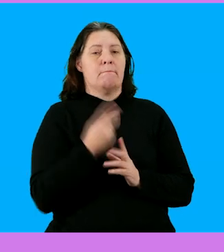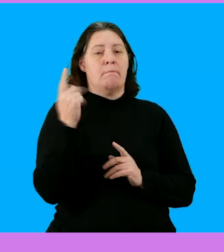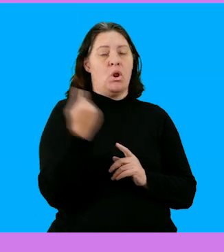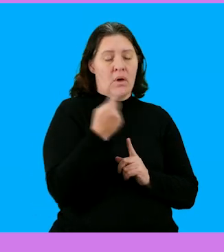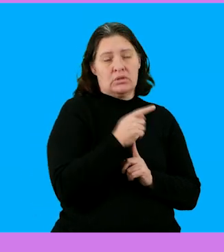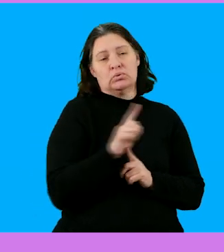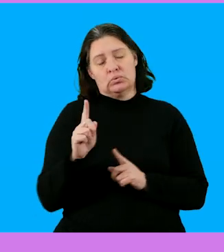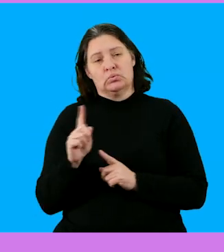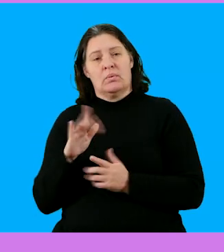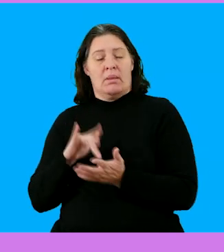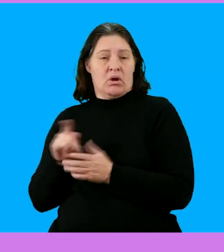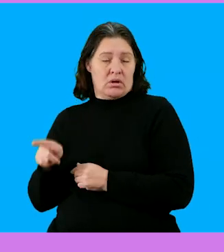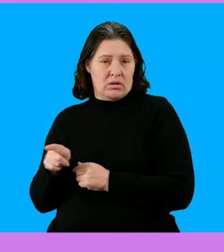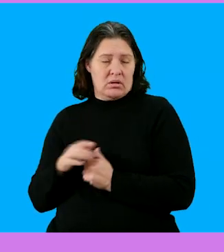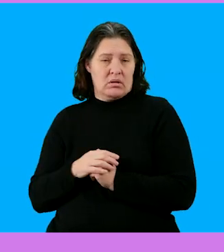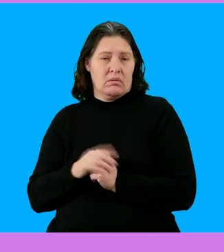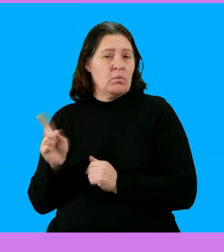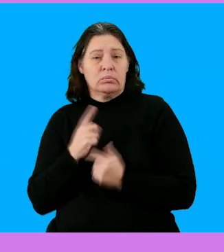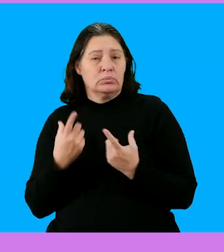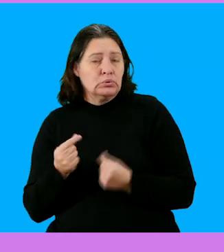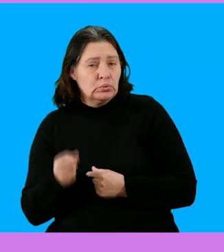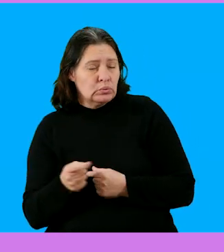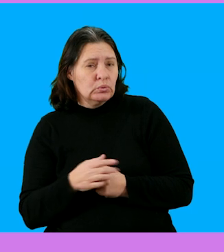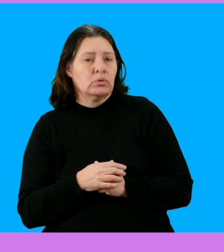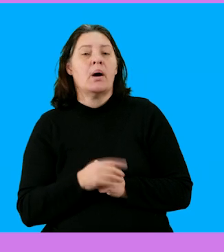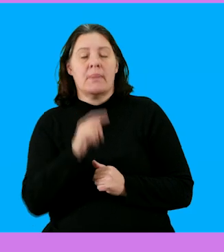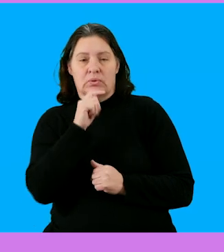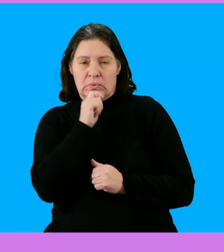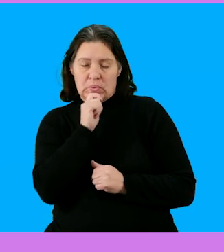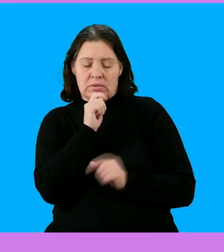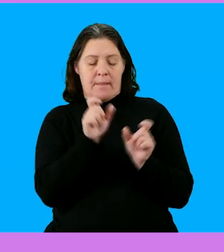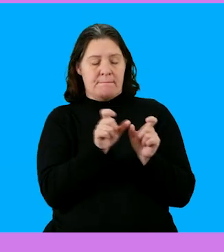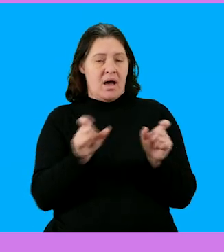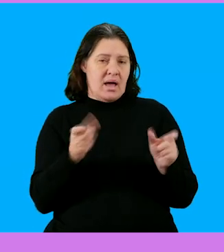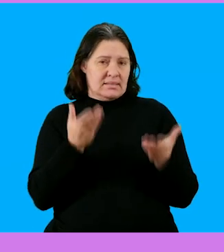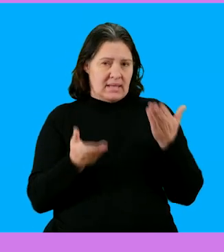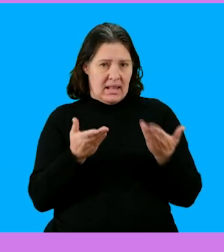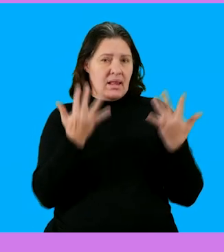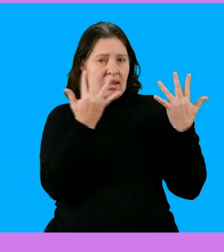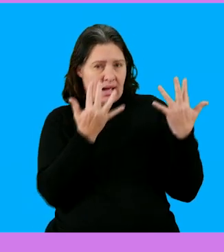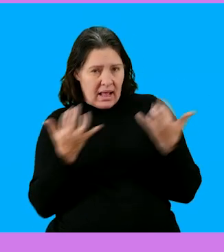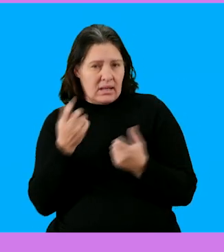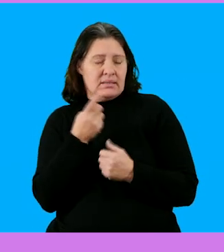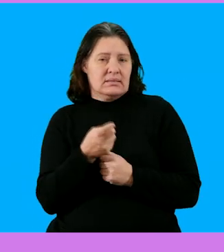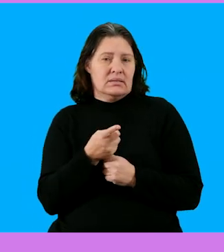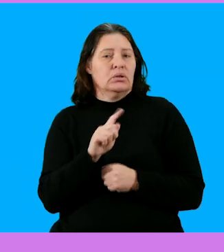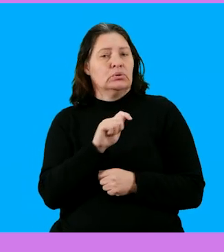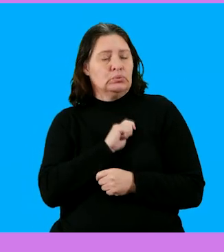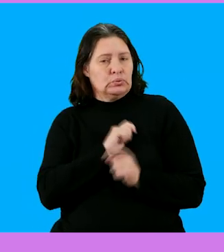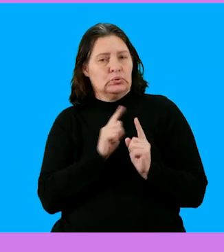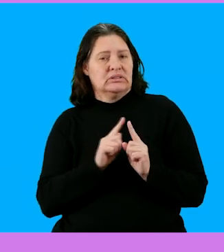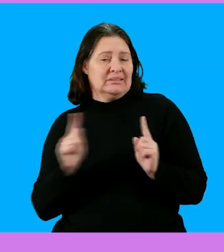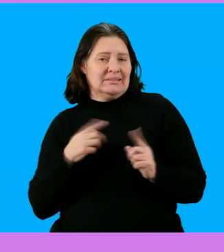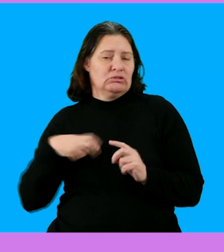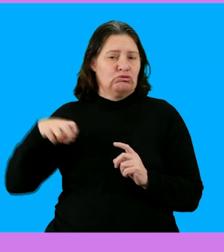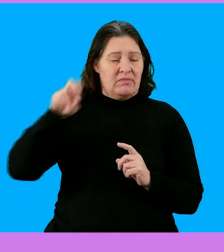to Middelburg. What was we doing in our question? We must use the bar scale to calculate the actual distance they